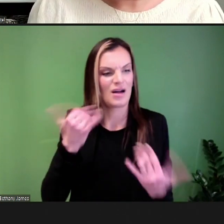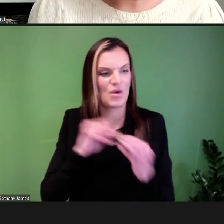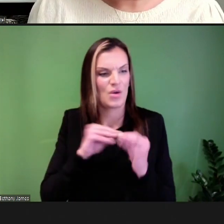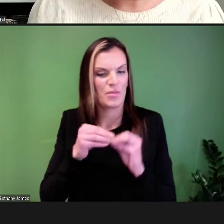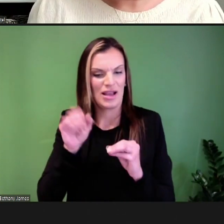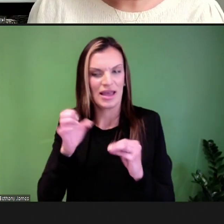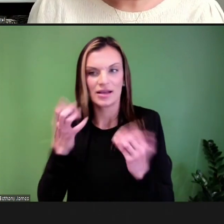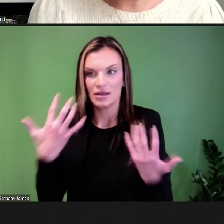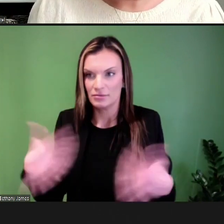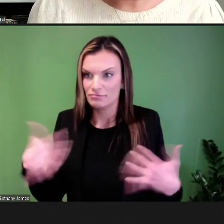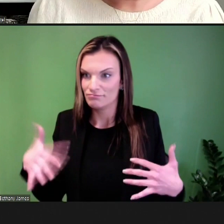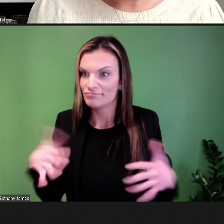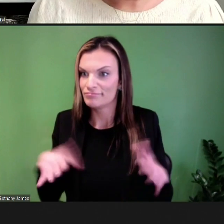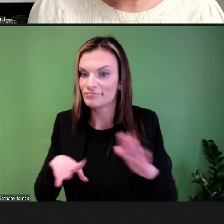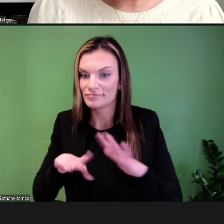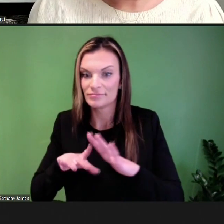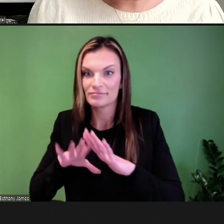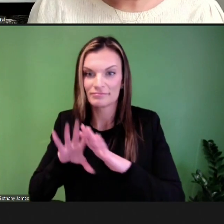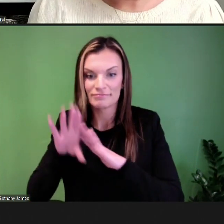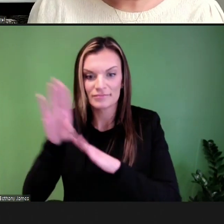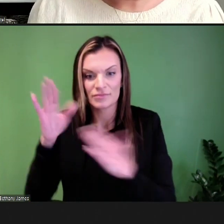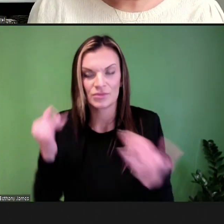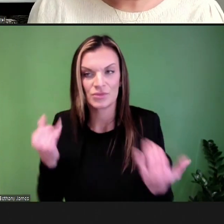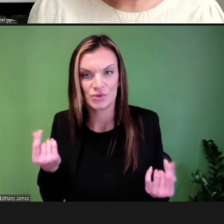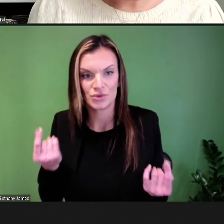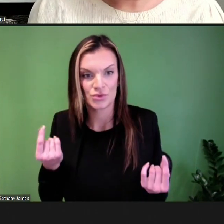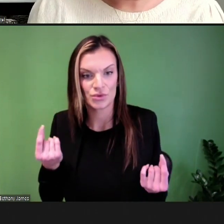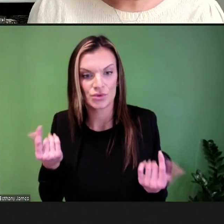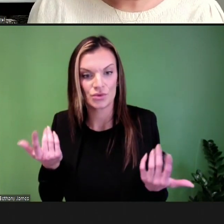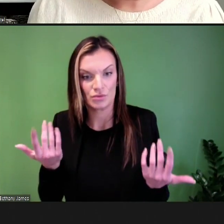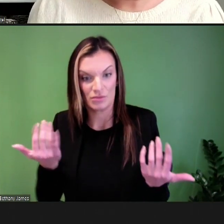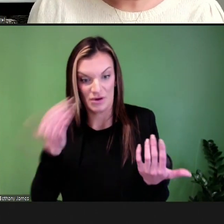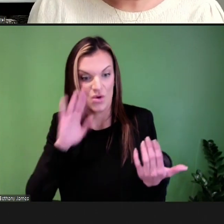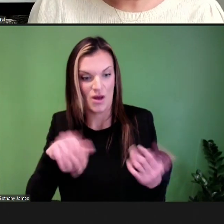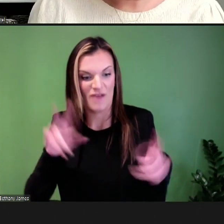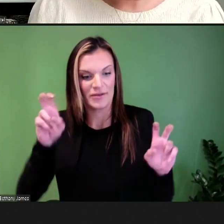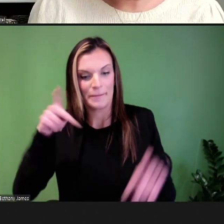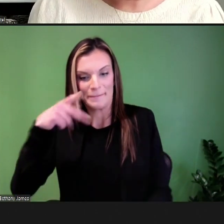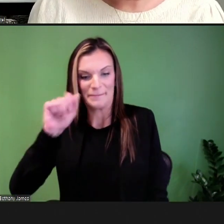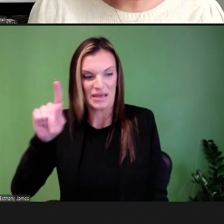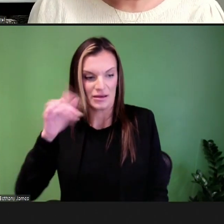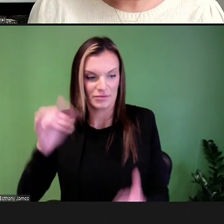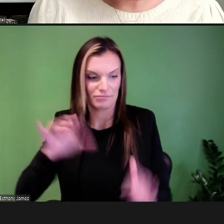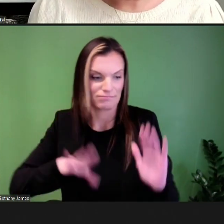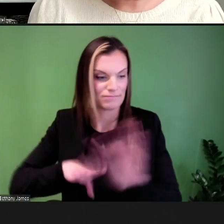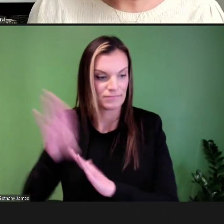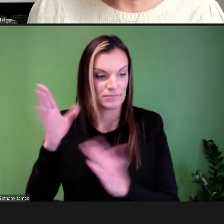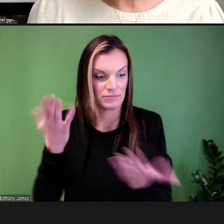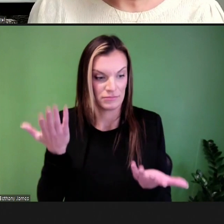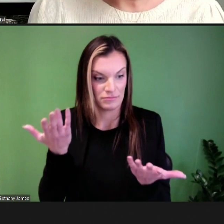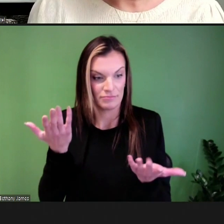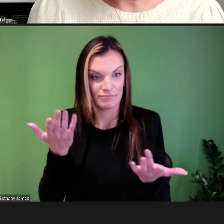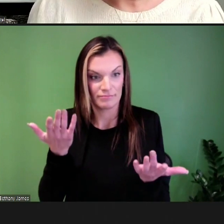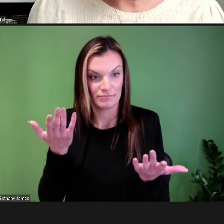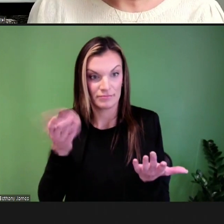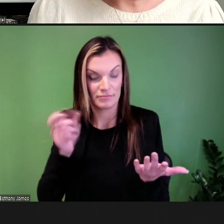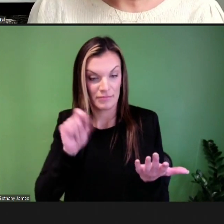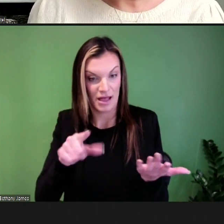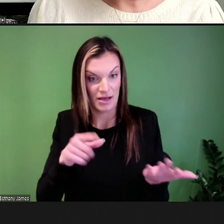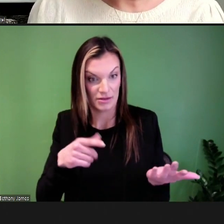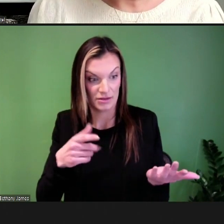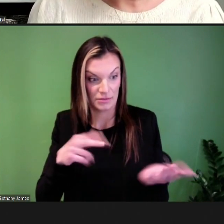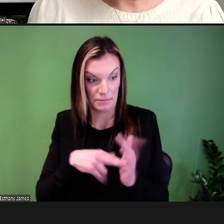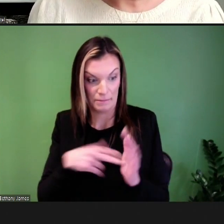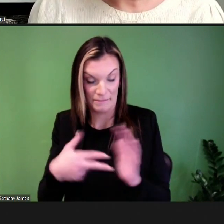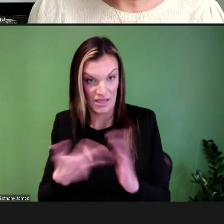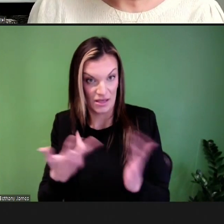talk about reaching the peak and where exactly does that put us. And I want to read